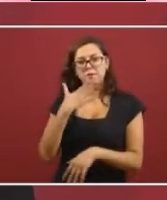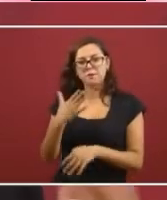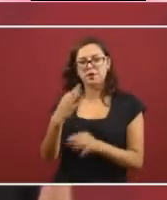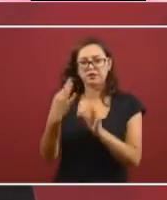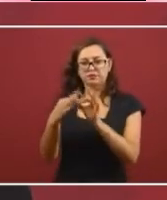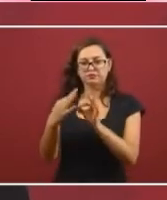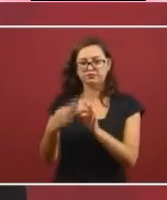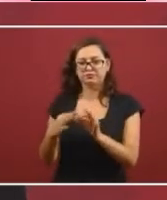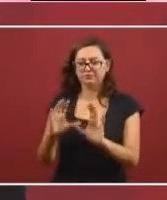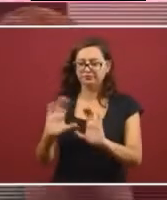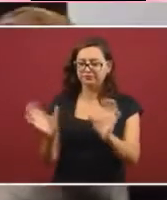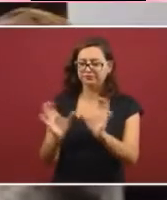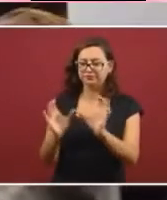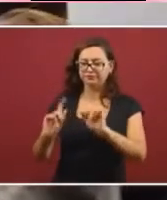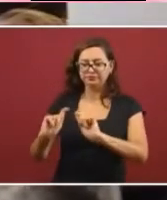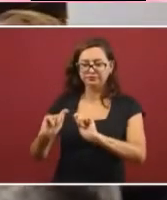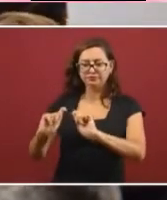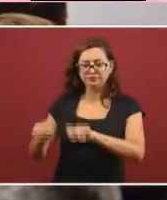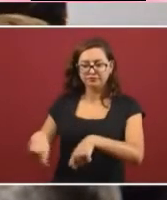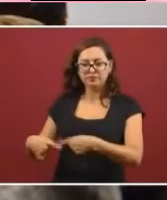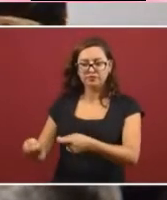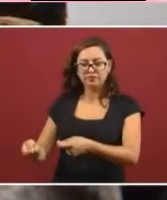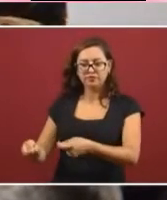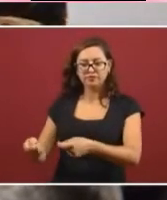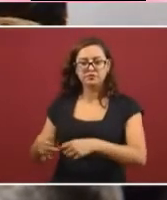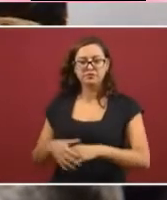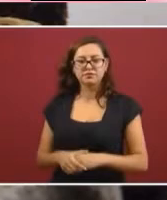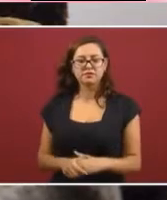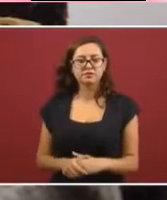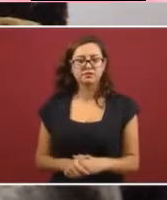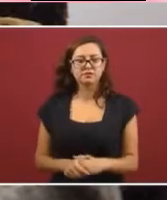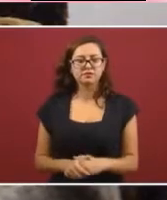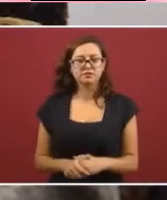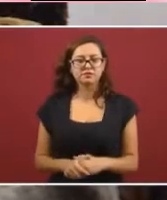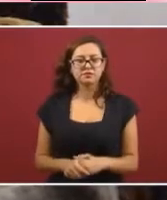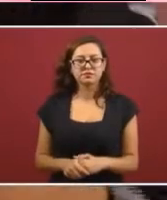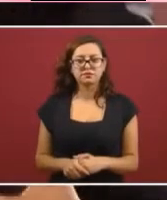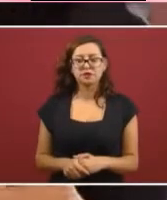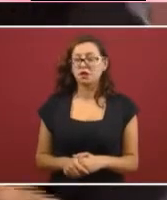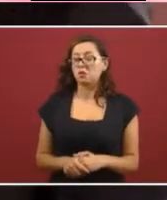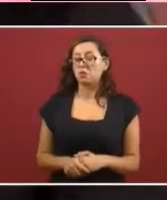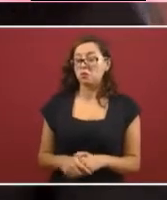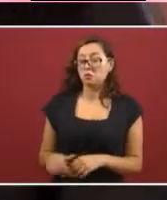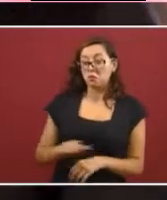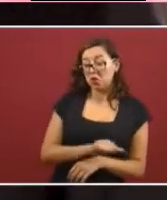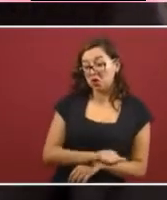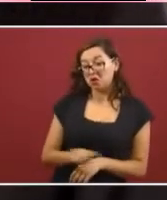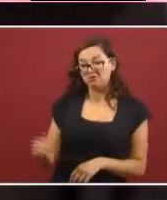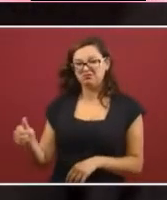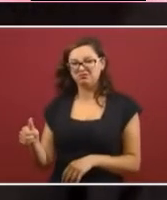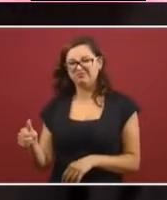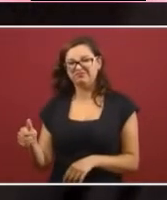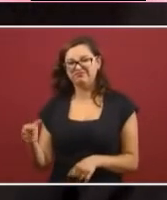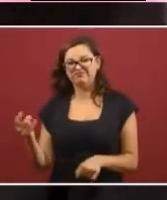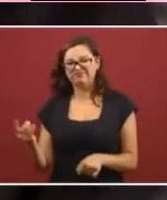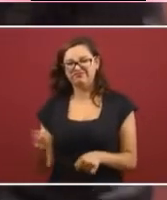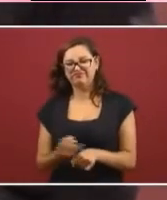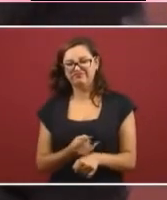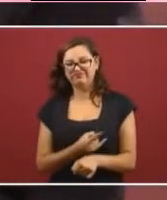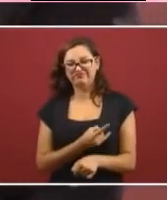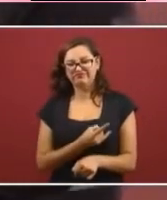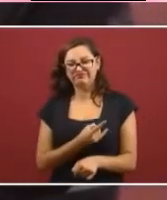recognition as a good citizen, like a certificate. El que no, and the one that does not meet the standards